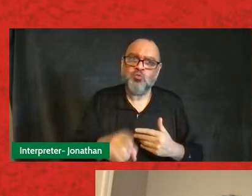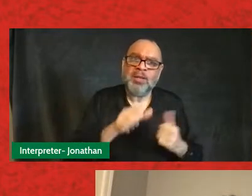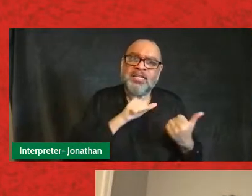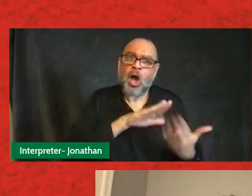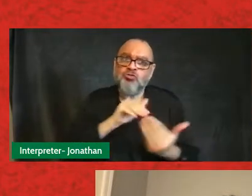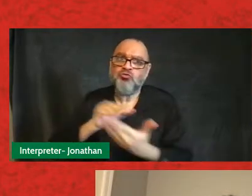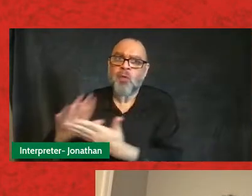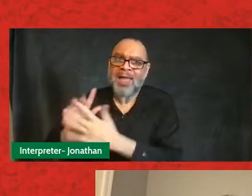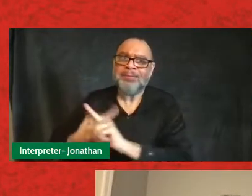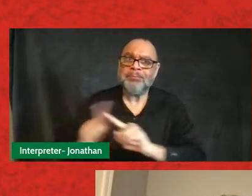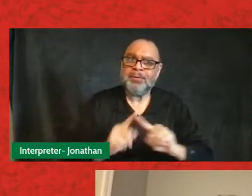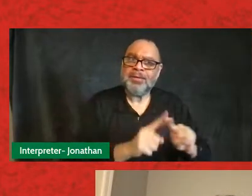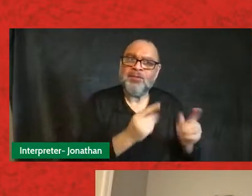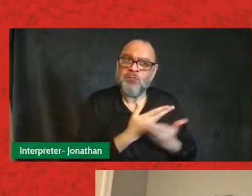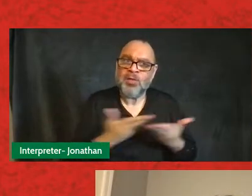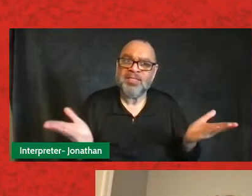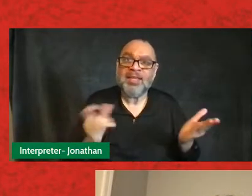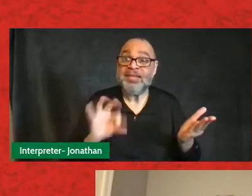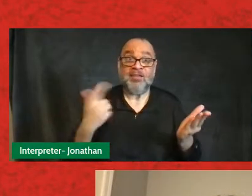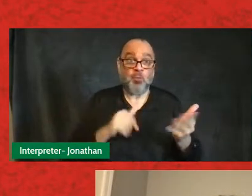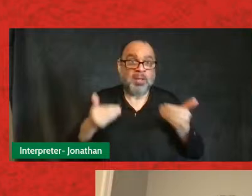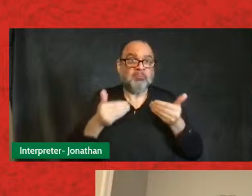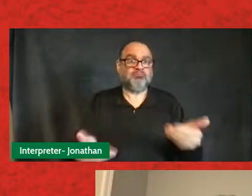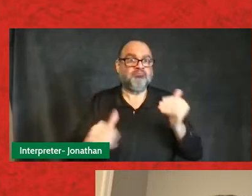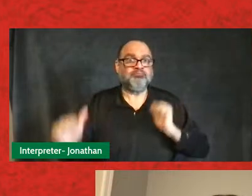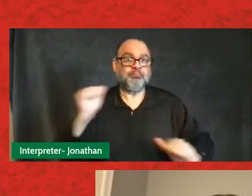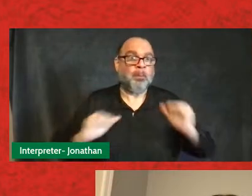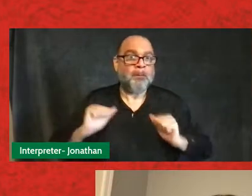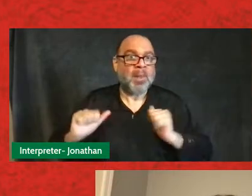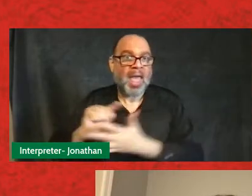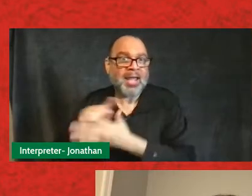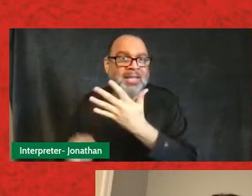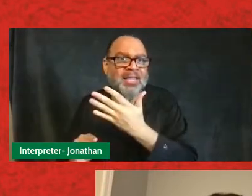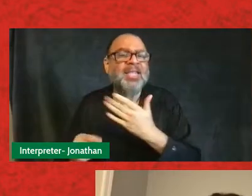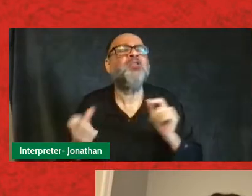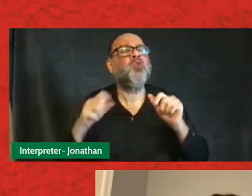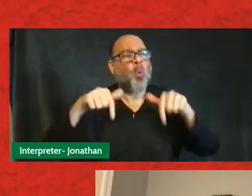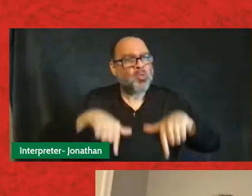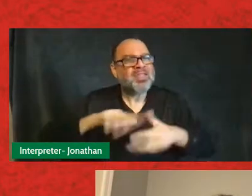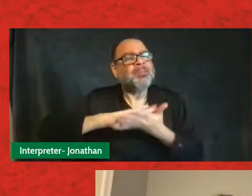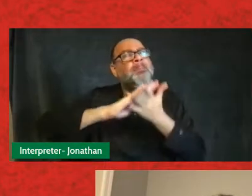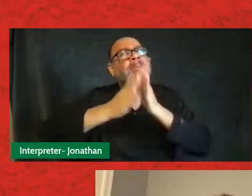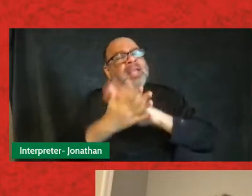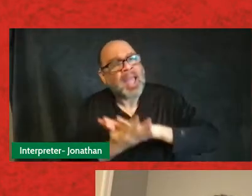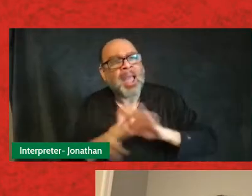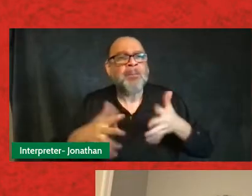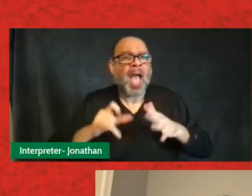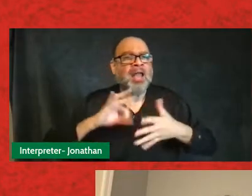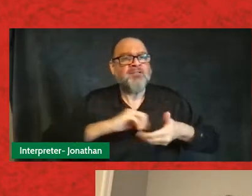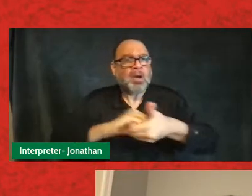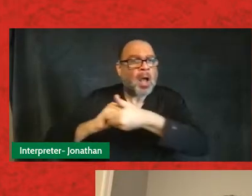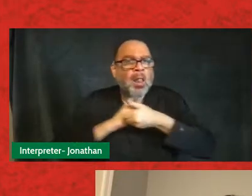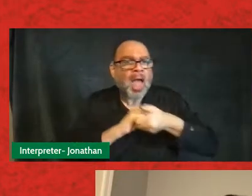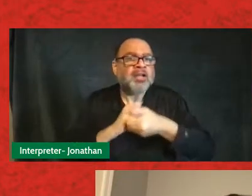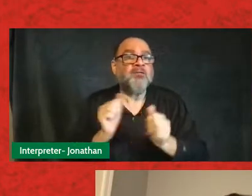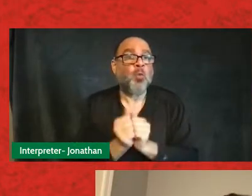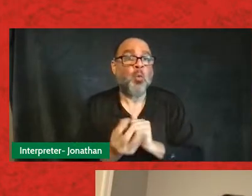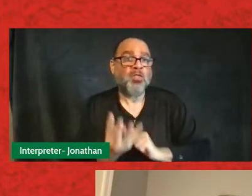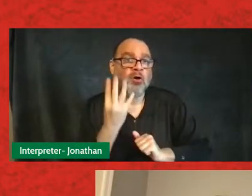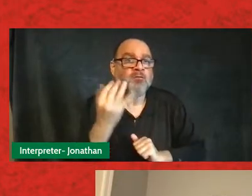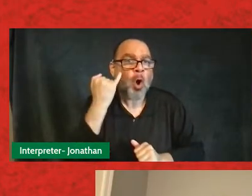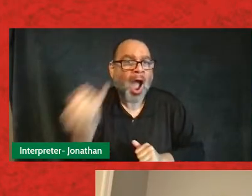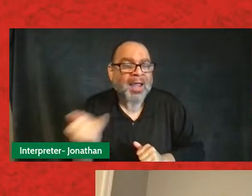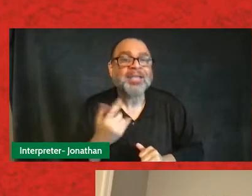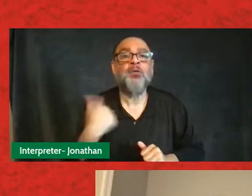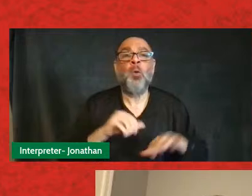to life. And so CLASSIX ended up kind of evolving into a kind of a collective with four pillars. So we do